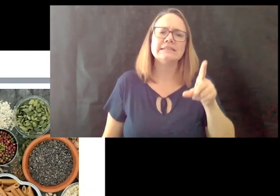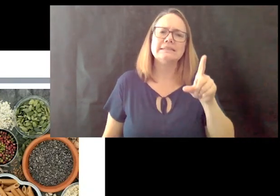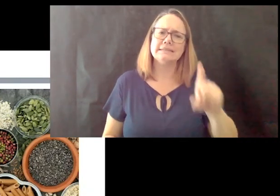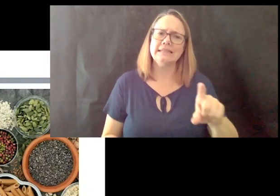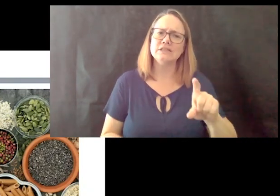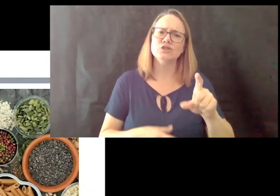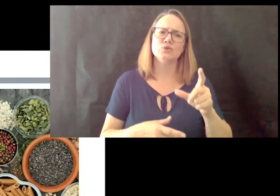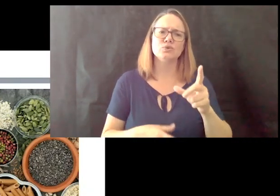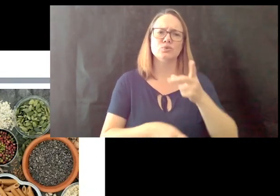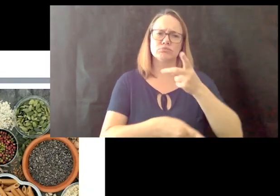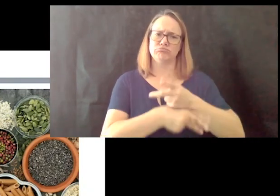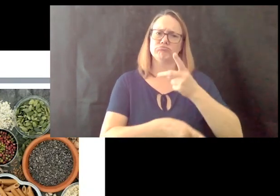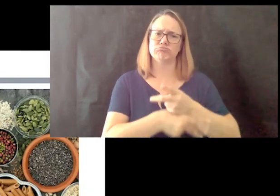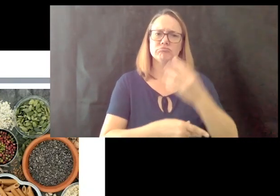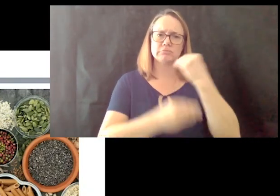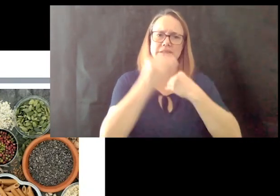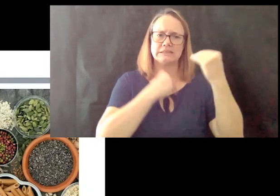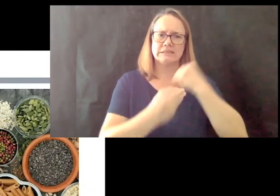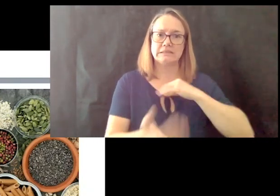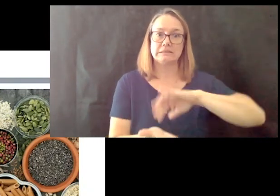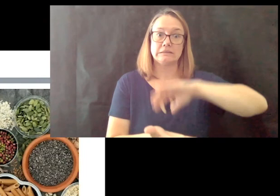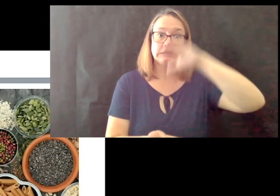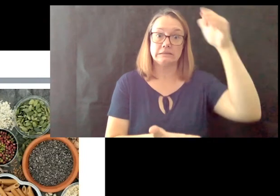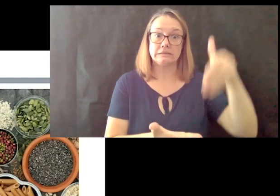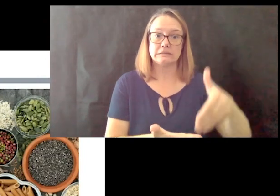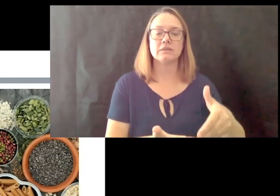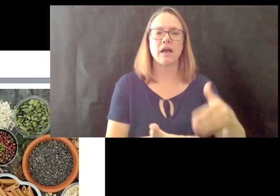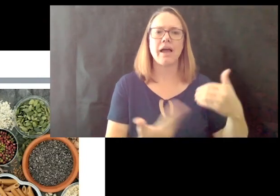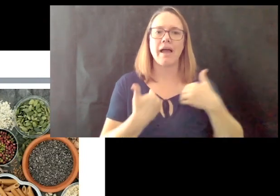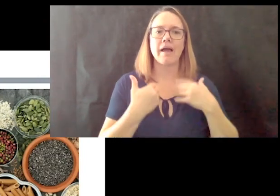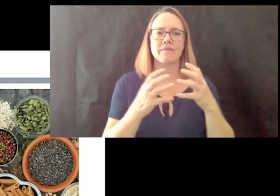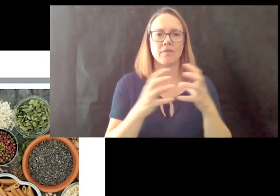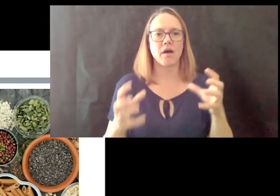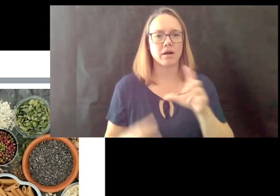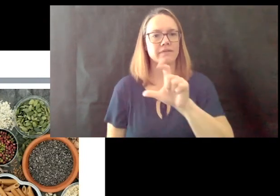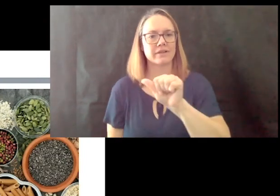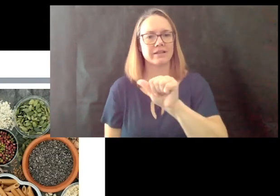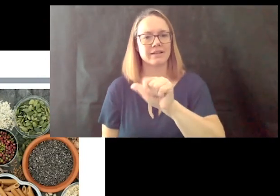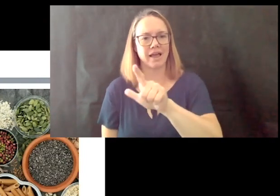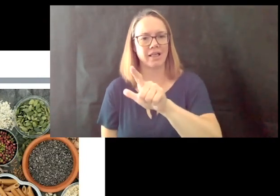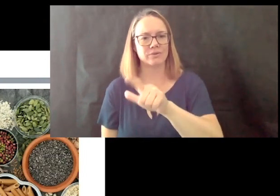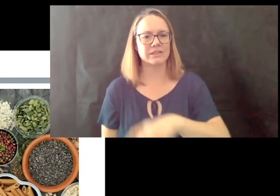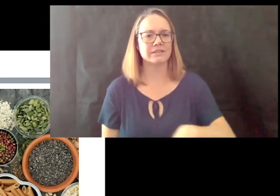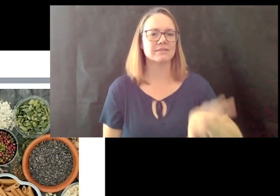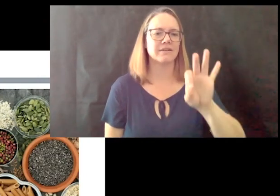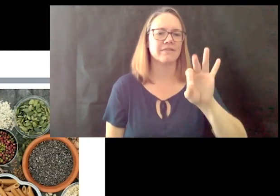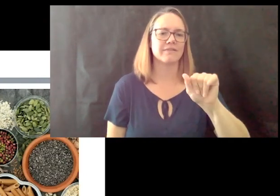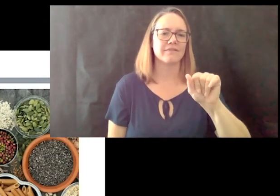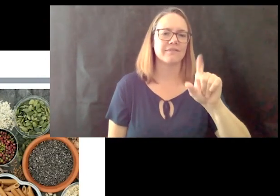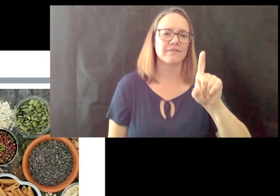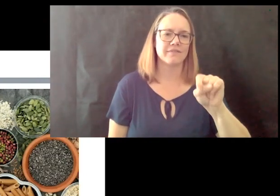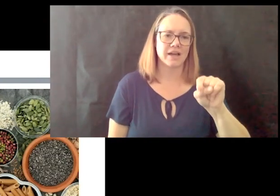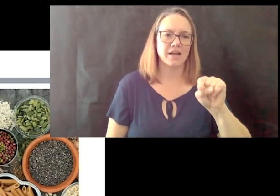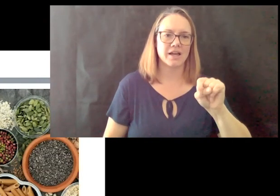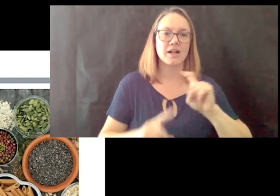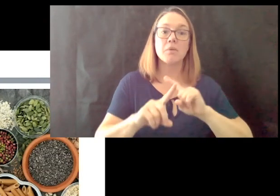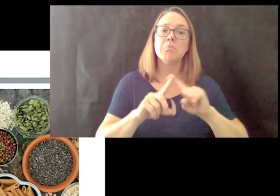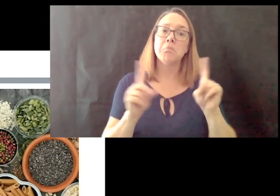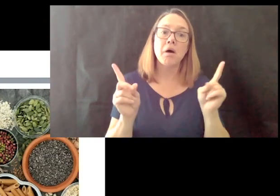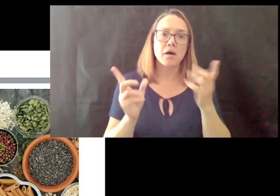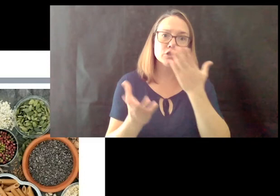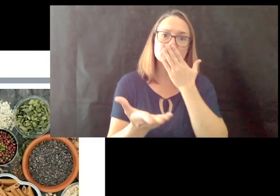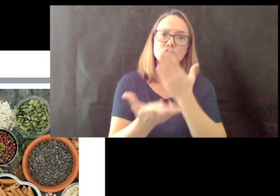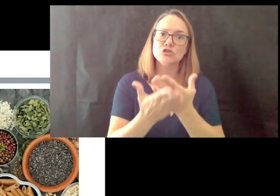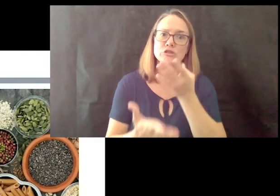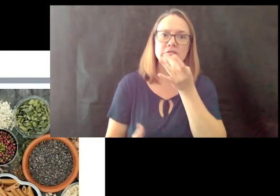without discretion. You need to kind of be careful because they do have a lot of fat. It's a lot of calories from fat, but as far as a